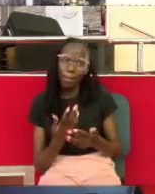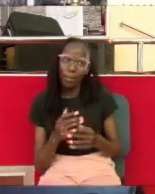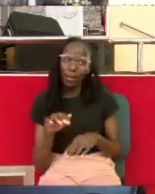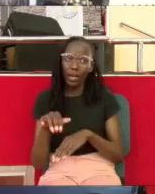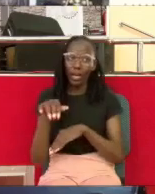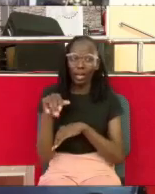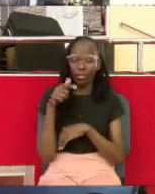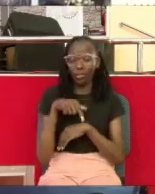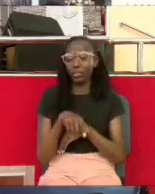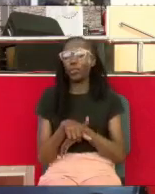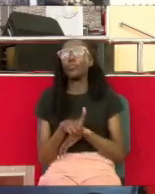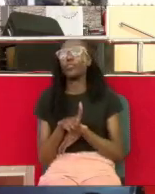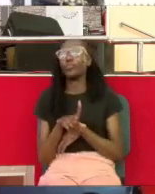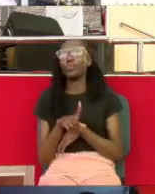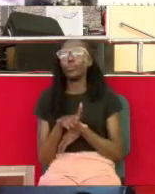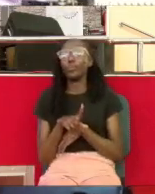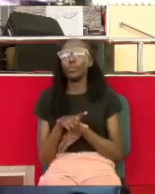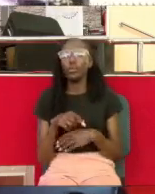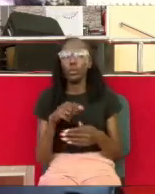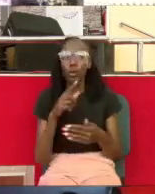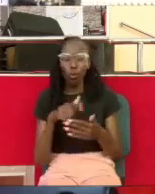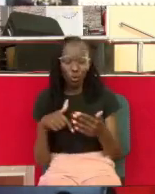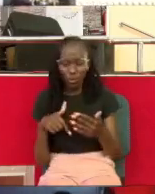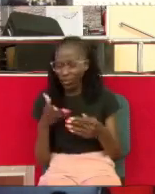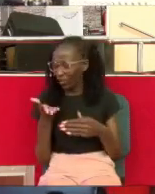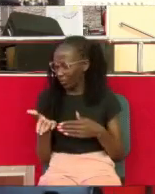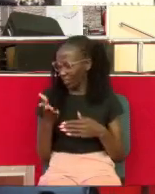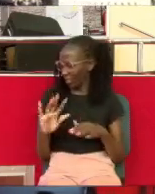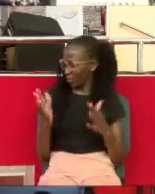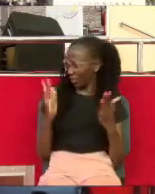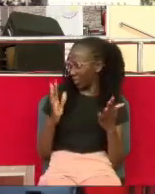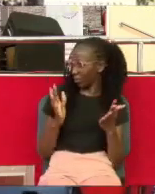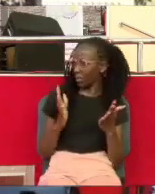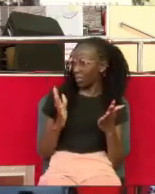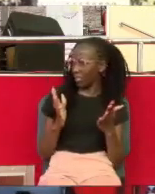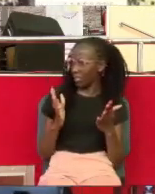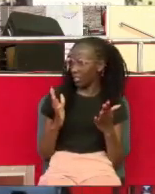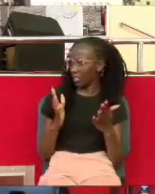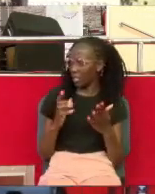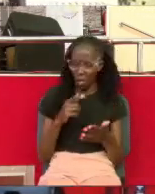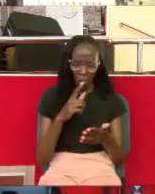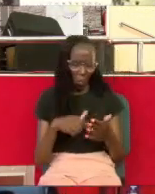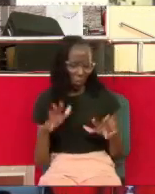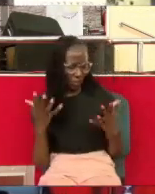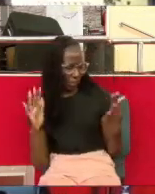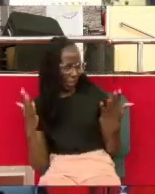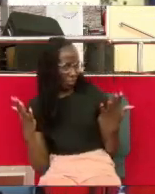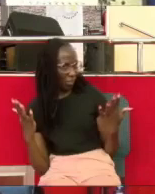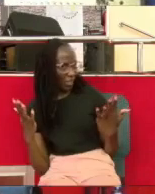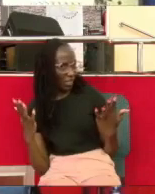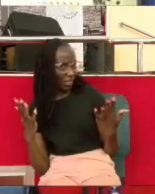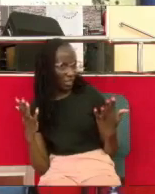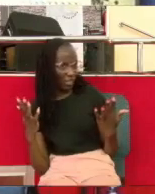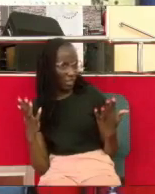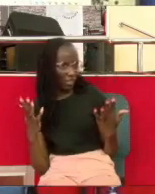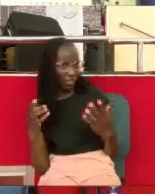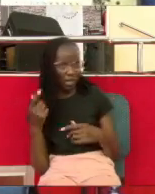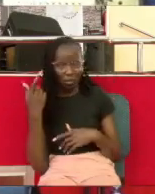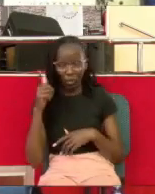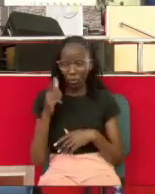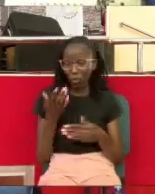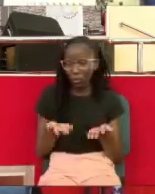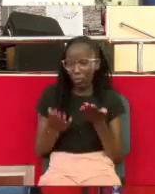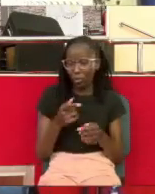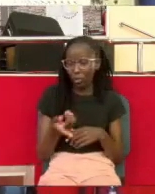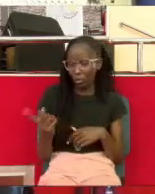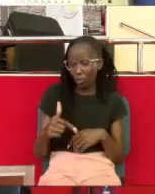asking yourself, what is there to celebrate? What are they celebrating? Because maybe you just came the